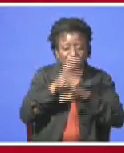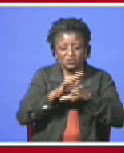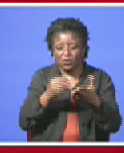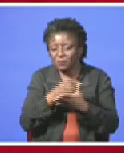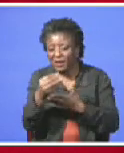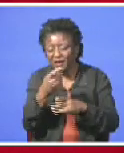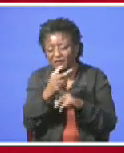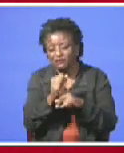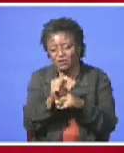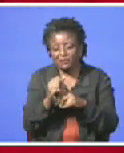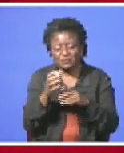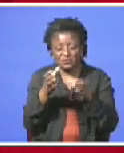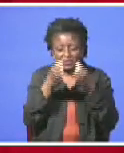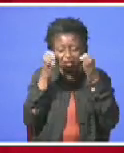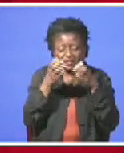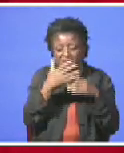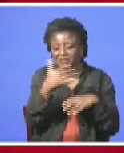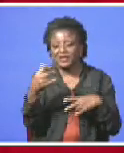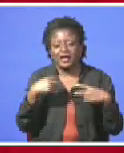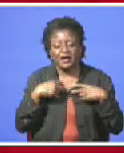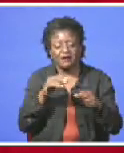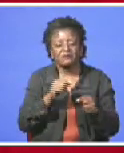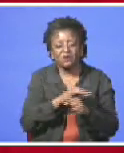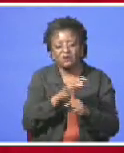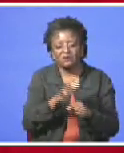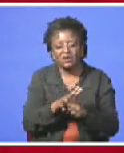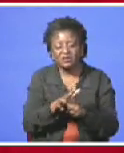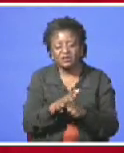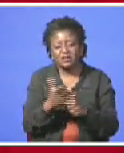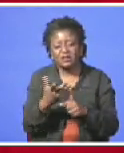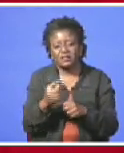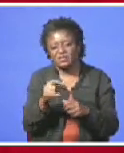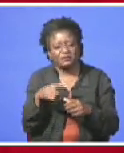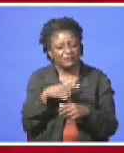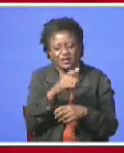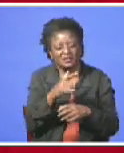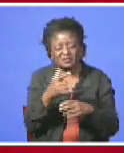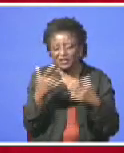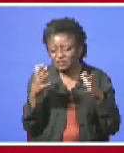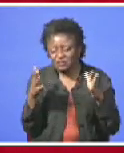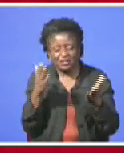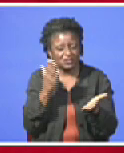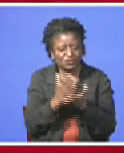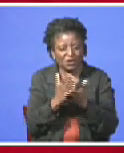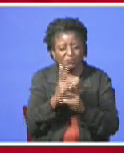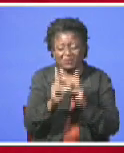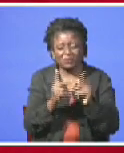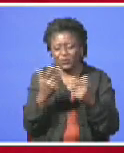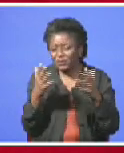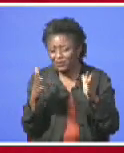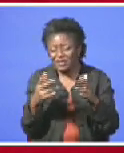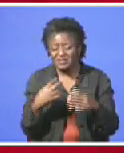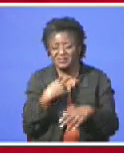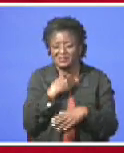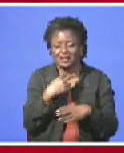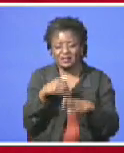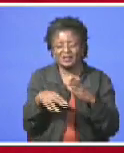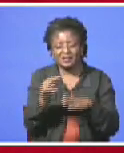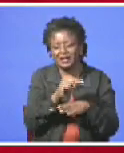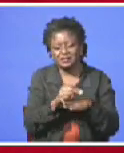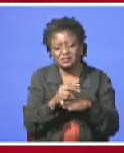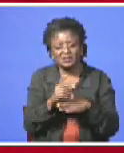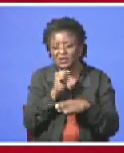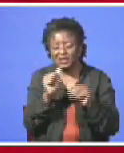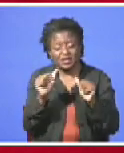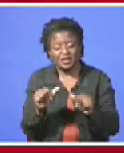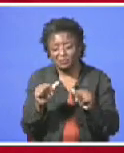home. But I mean, to be honest, the flights would have already been stopped. So people would already stuck in Nassau. They weren't able to travel home